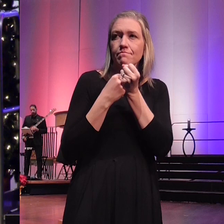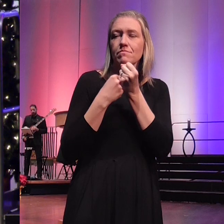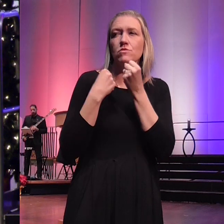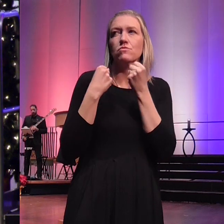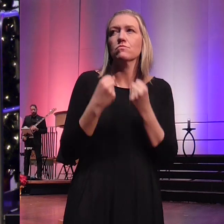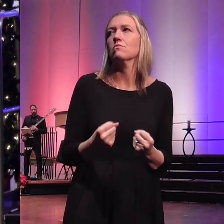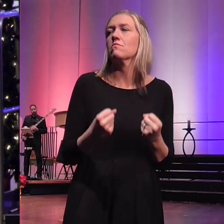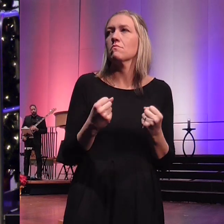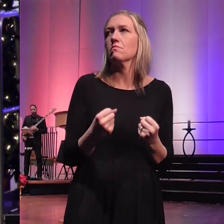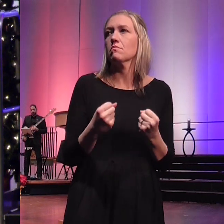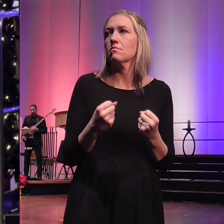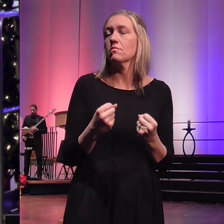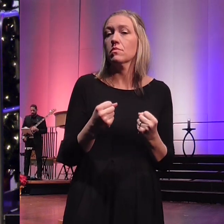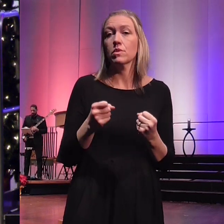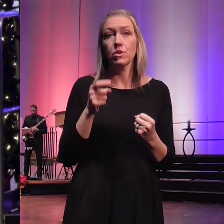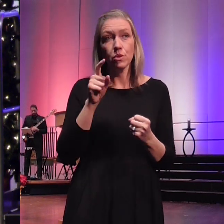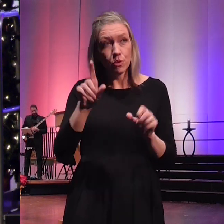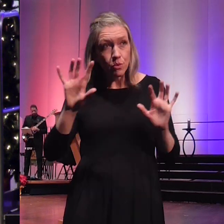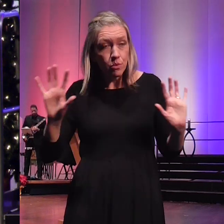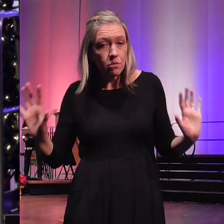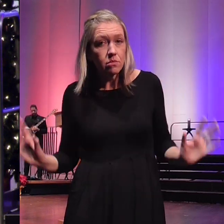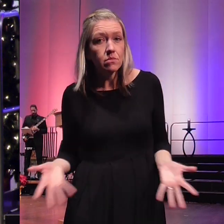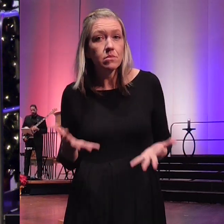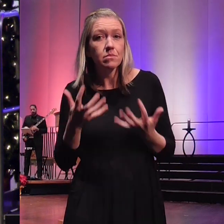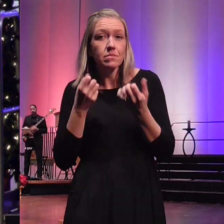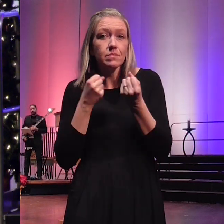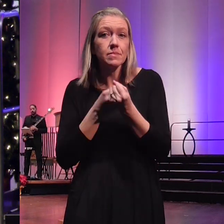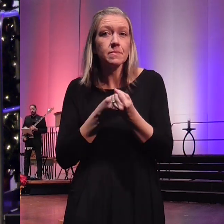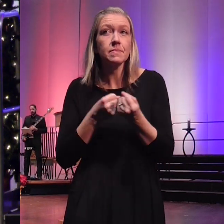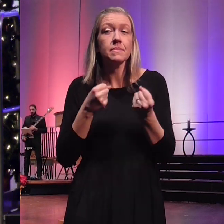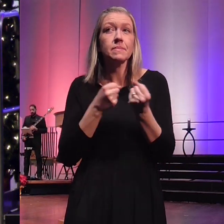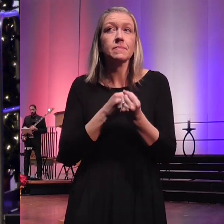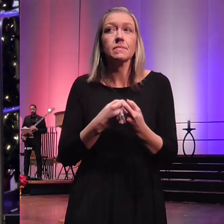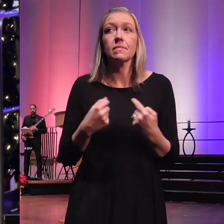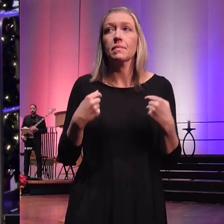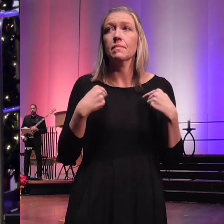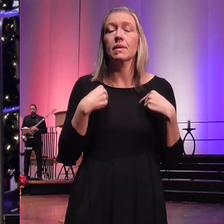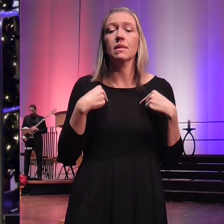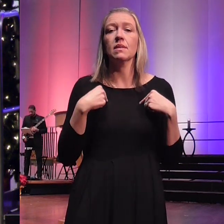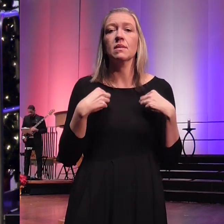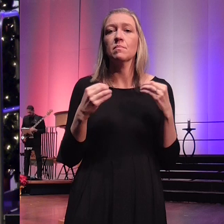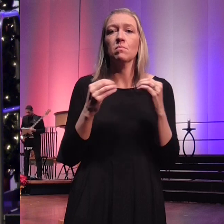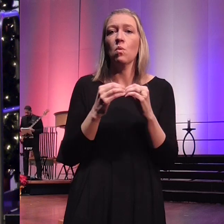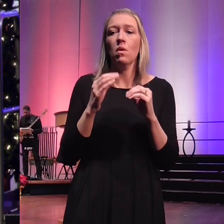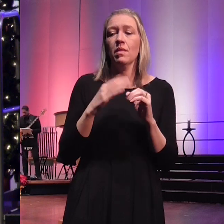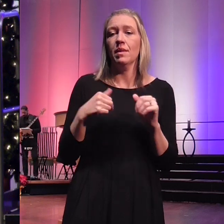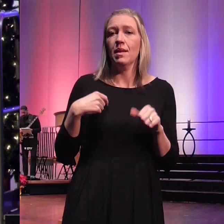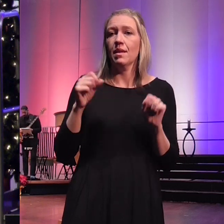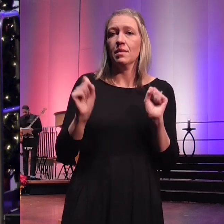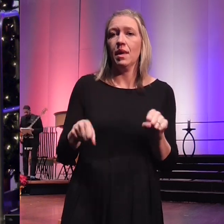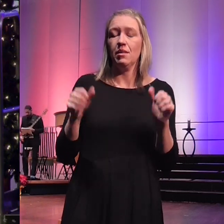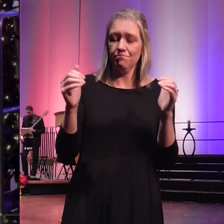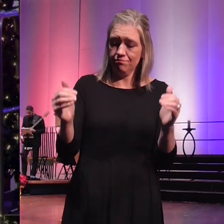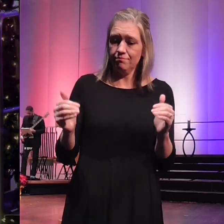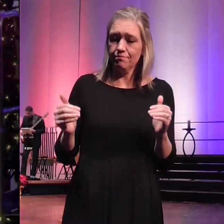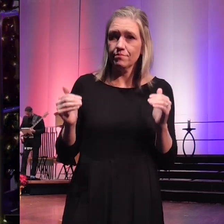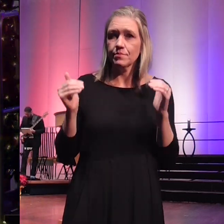shoulders. You raise me up to more than I can be.